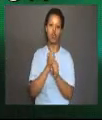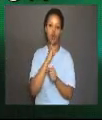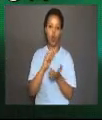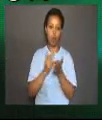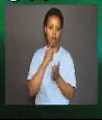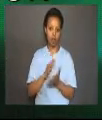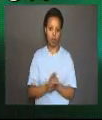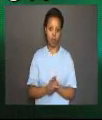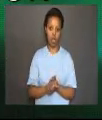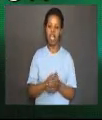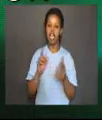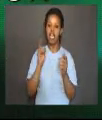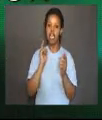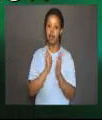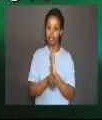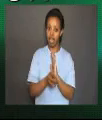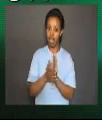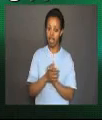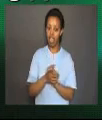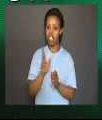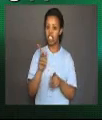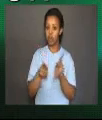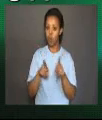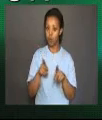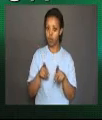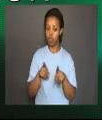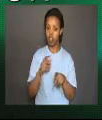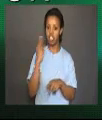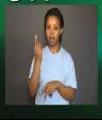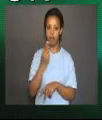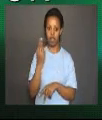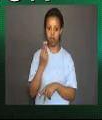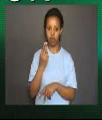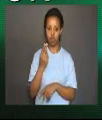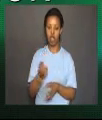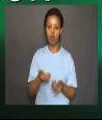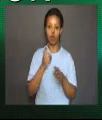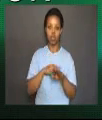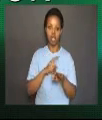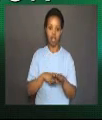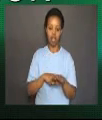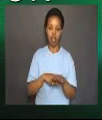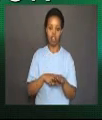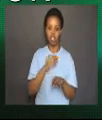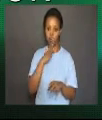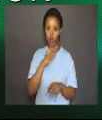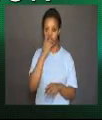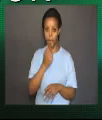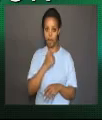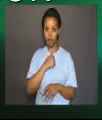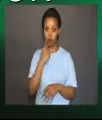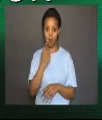For instance, people used to believe in spontaneous